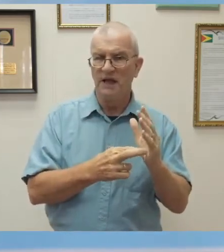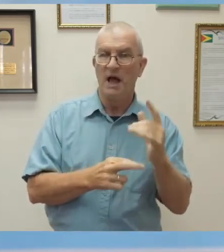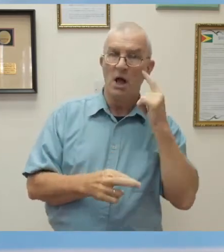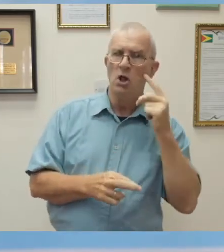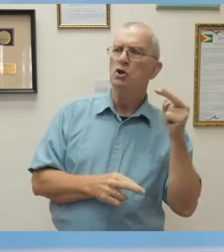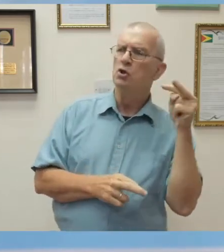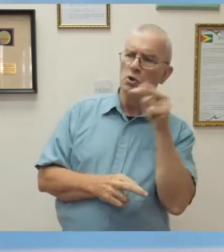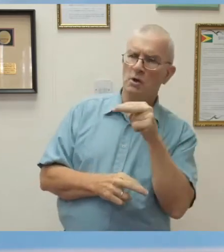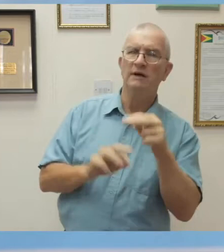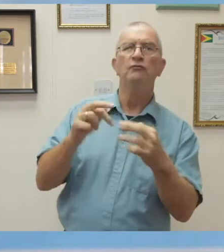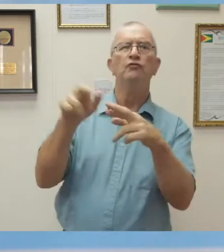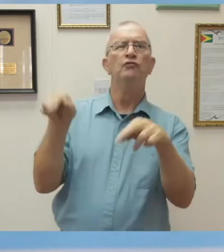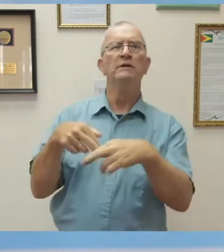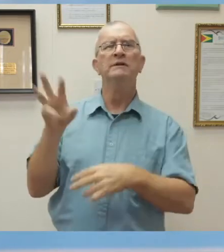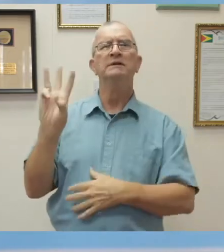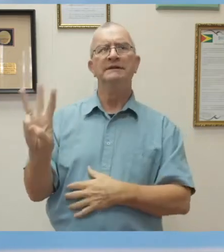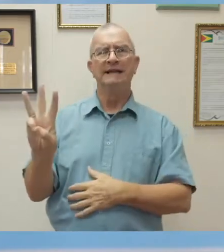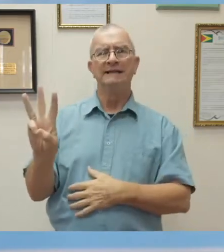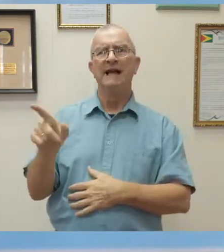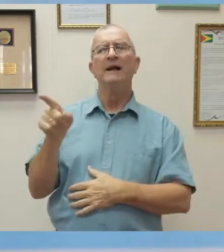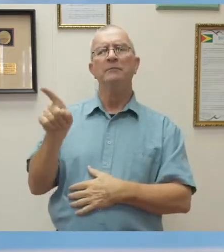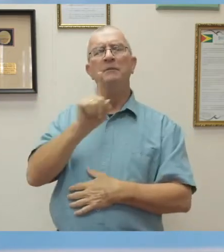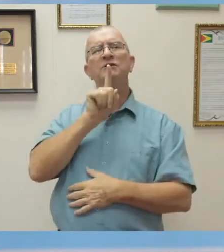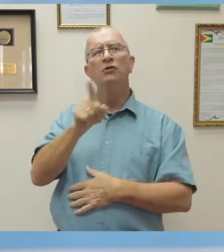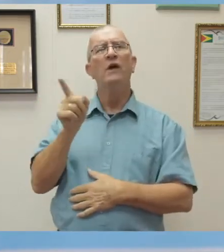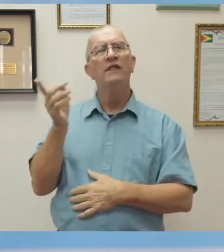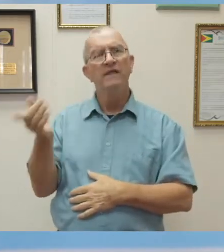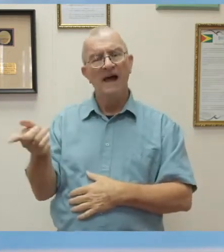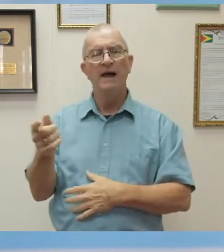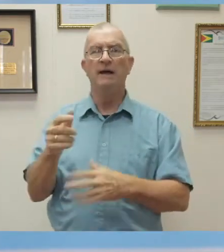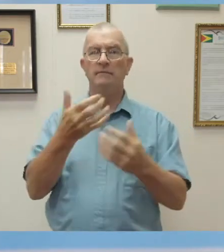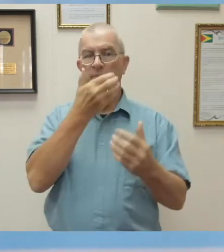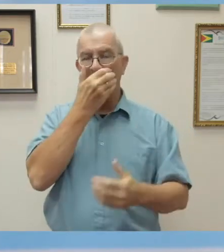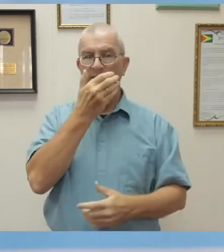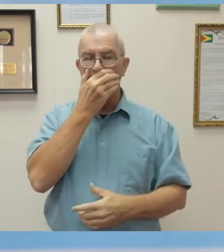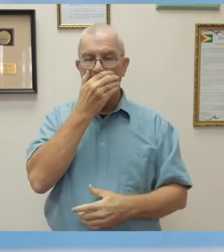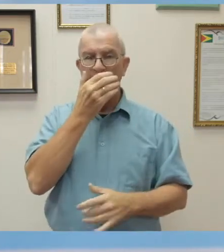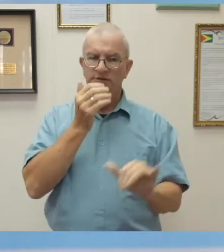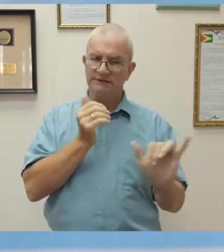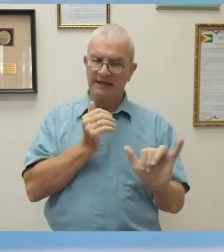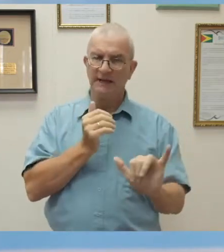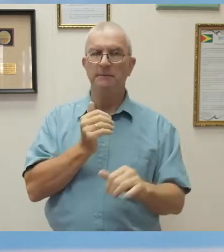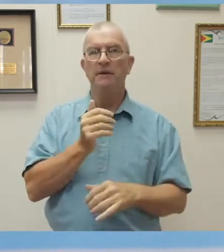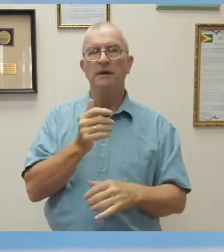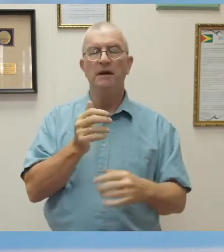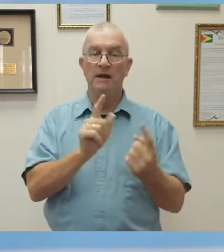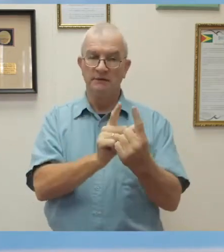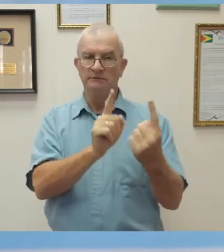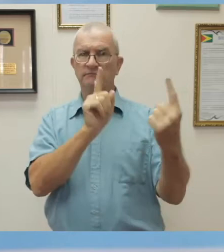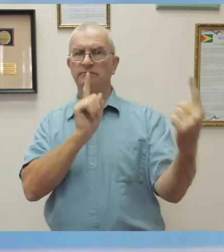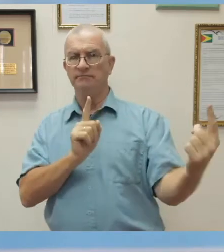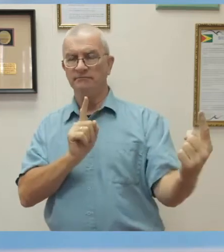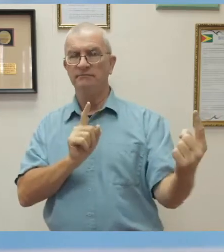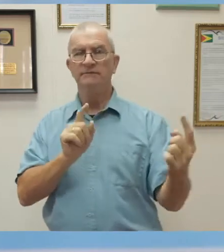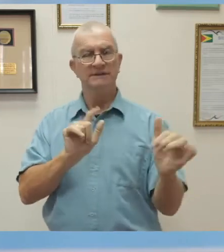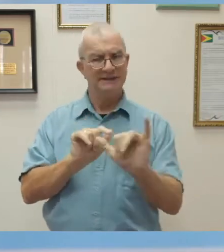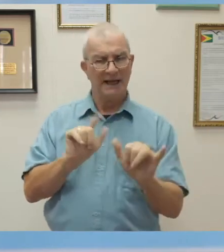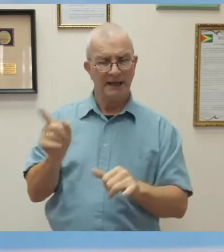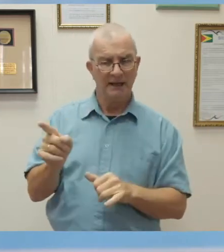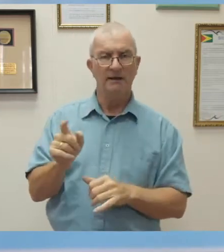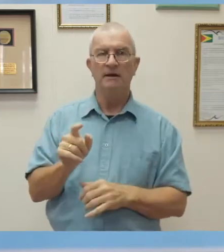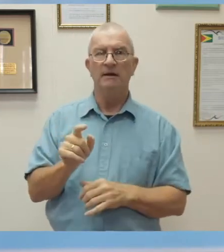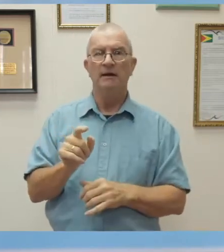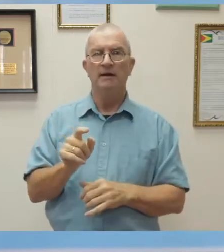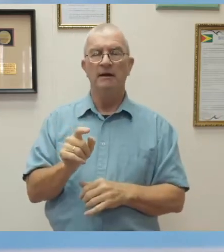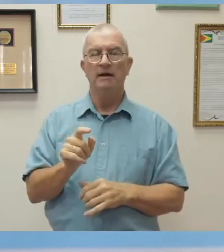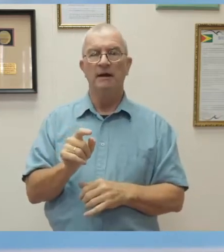of Region Number 6 and ensure that you wear a mask, maintain physical distance if